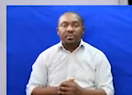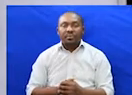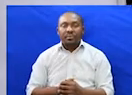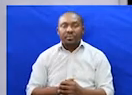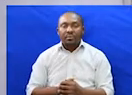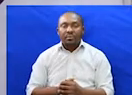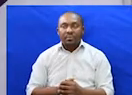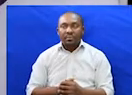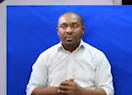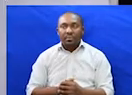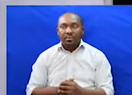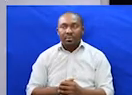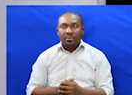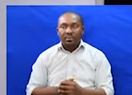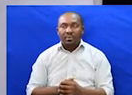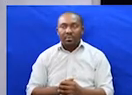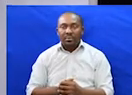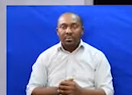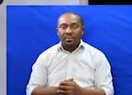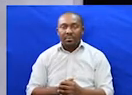small building